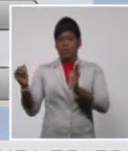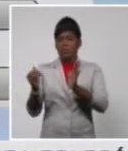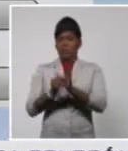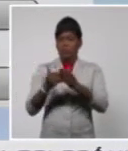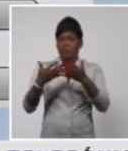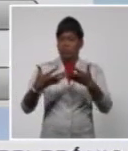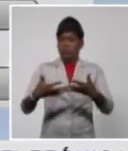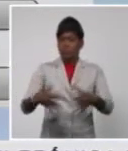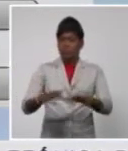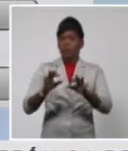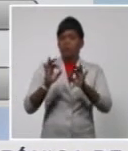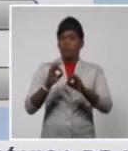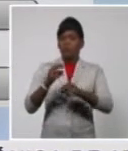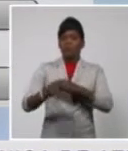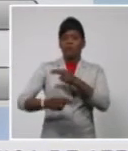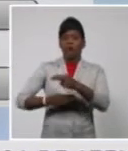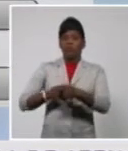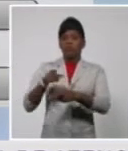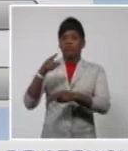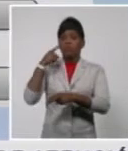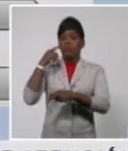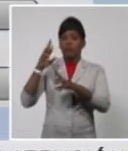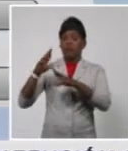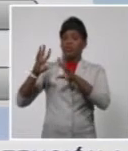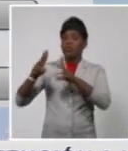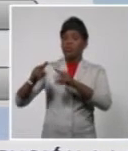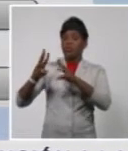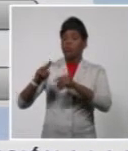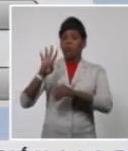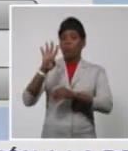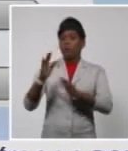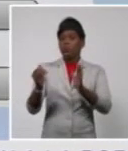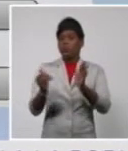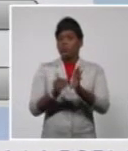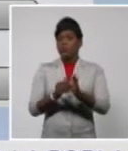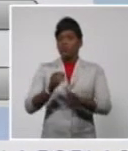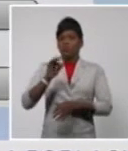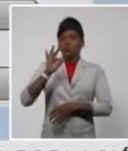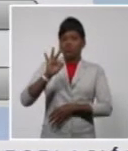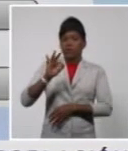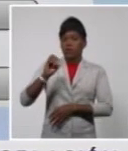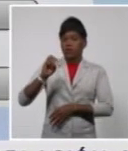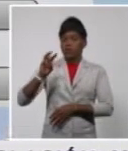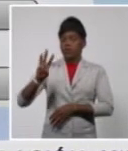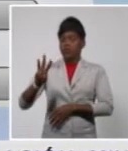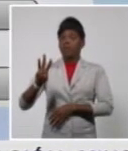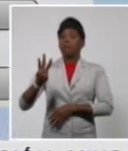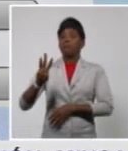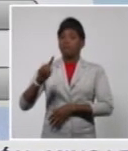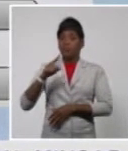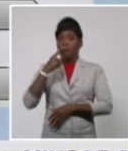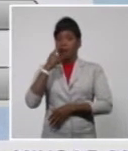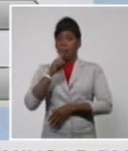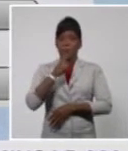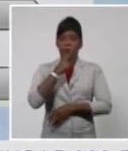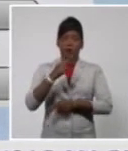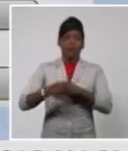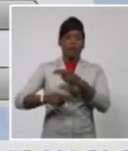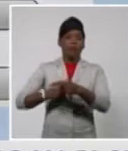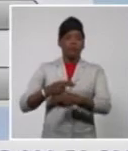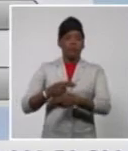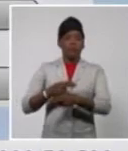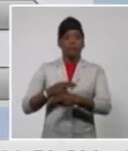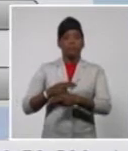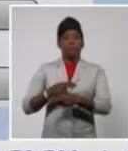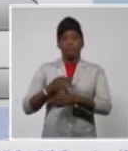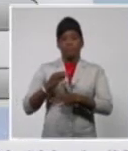0.96% of all people, have been diagnosed with the virus. Samples from all of the country's provinces were tested depending